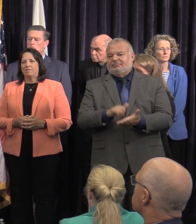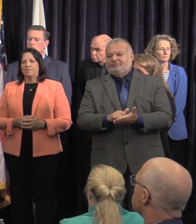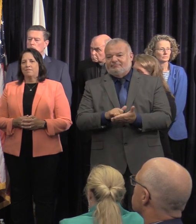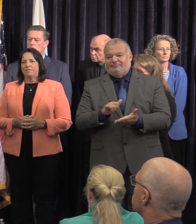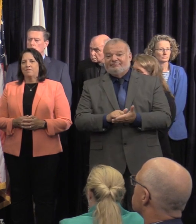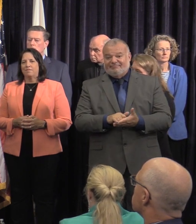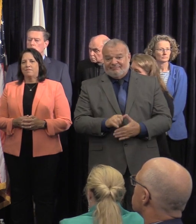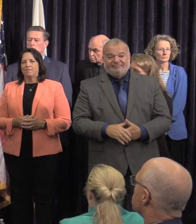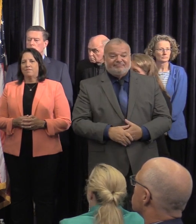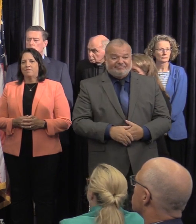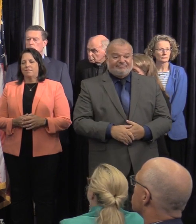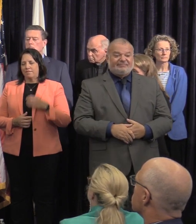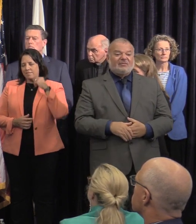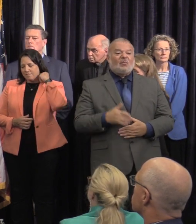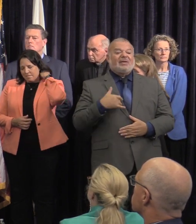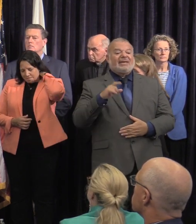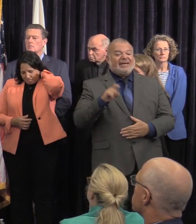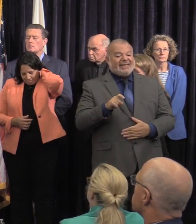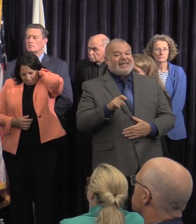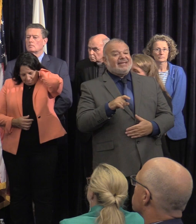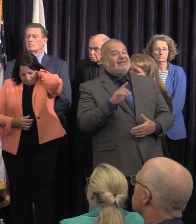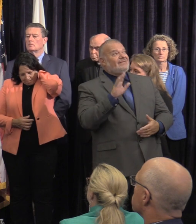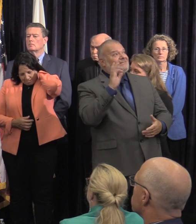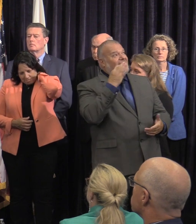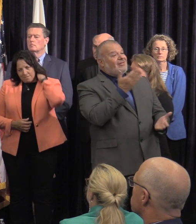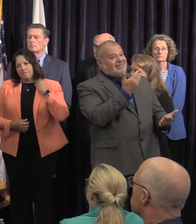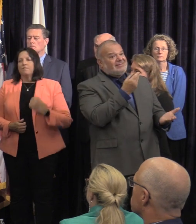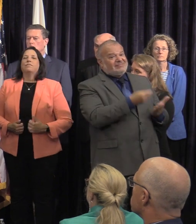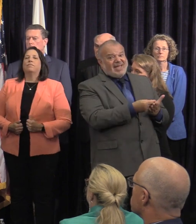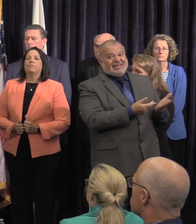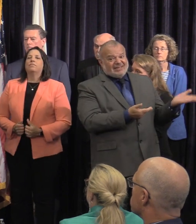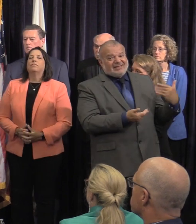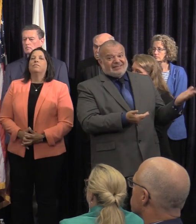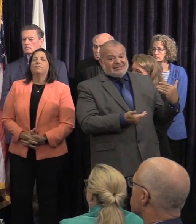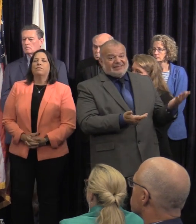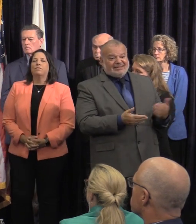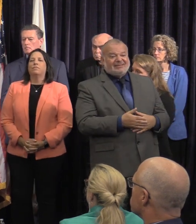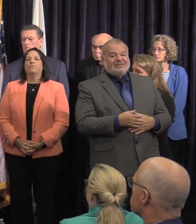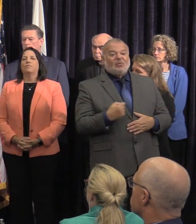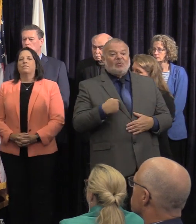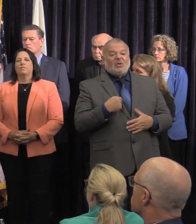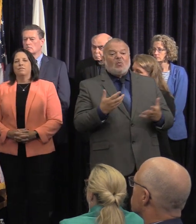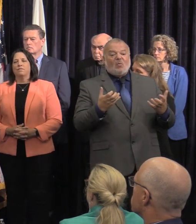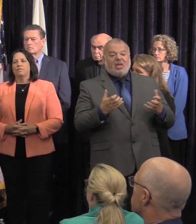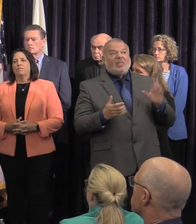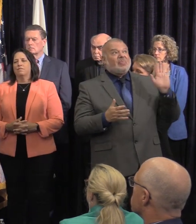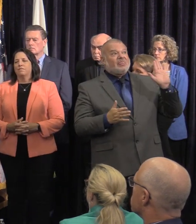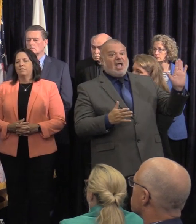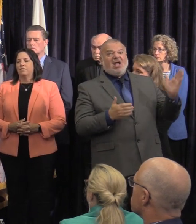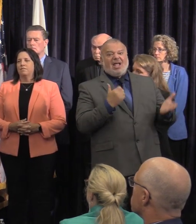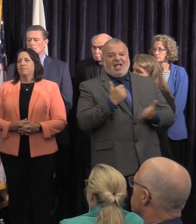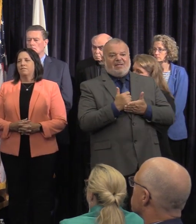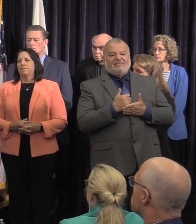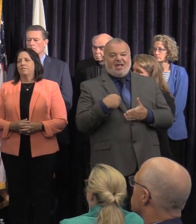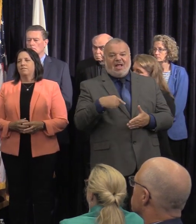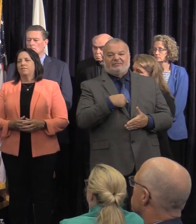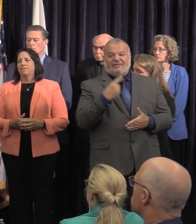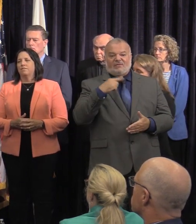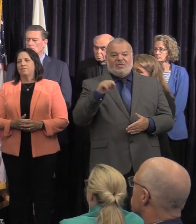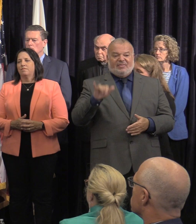the federal support is absolutely necessary. We are absolutely seeking federal assistance in terms of